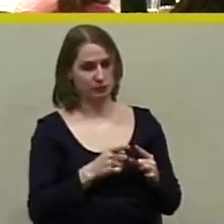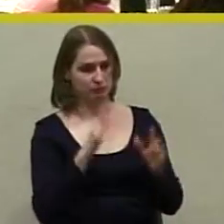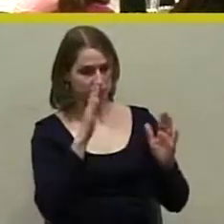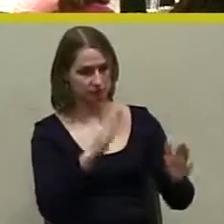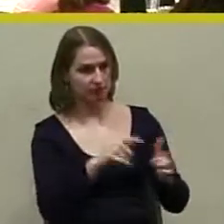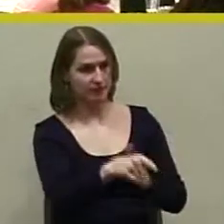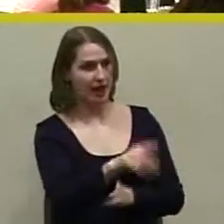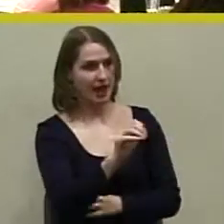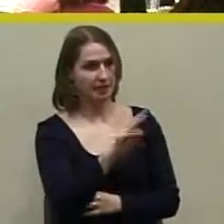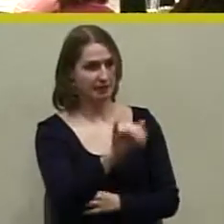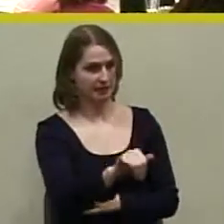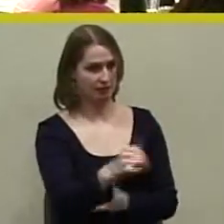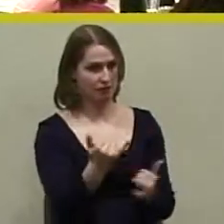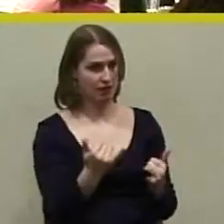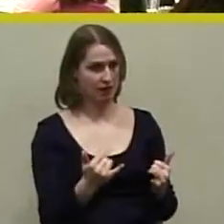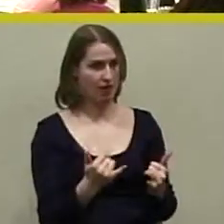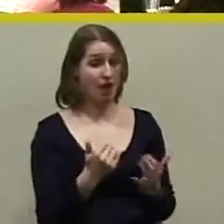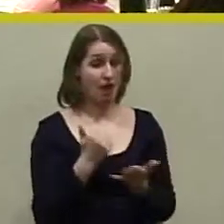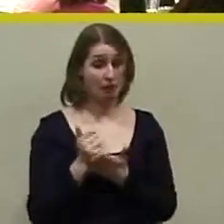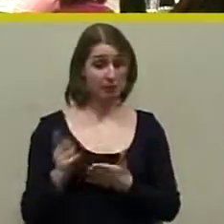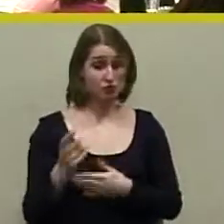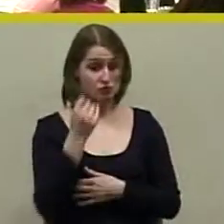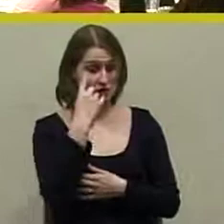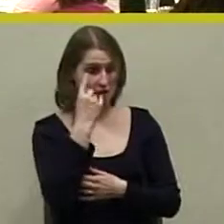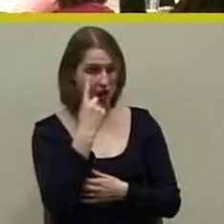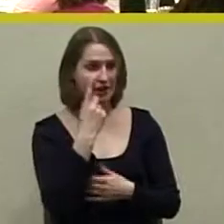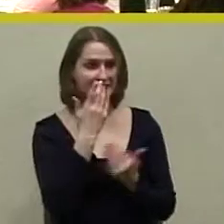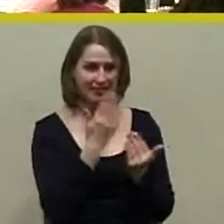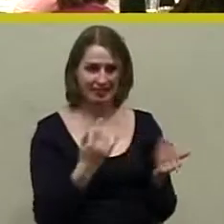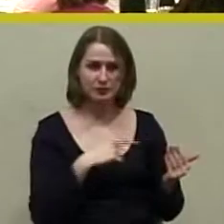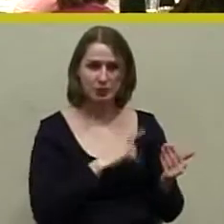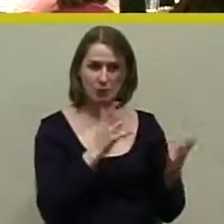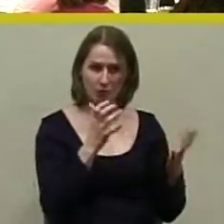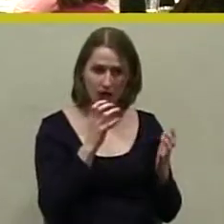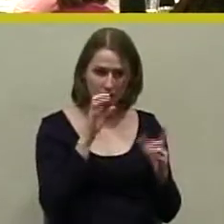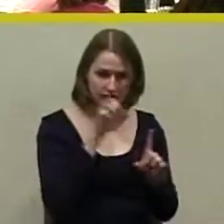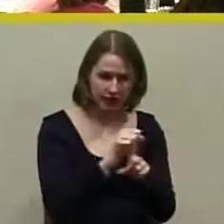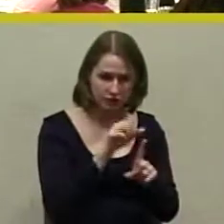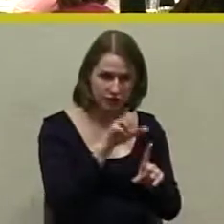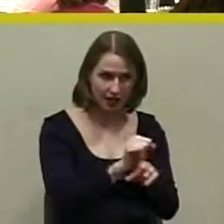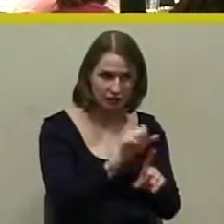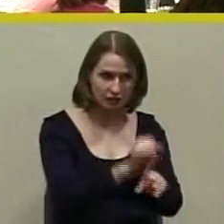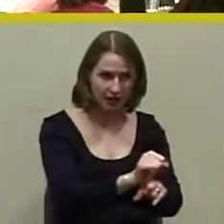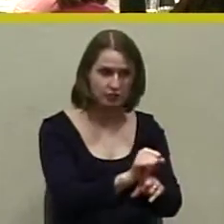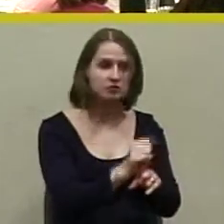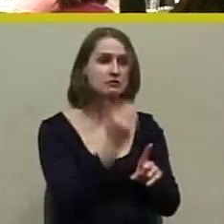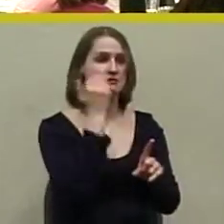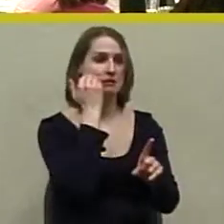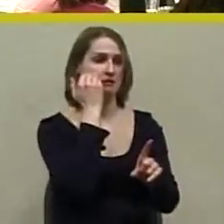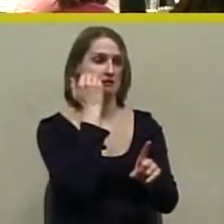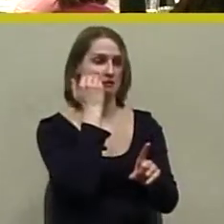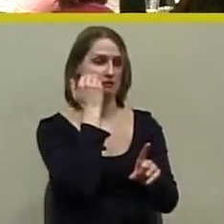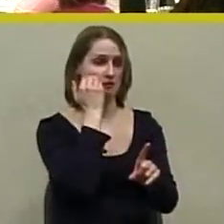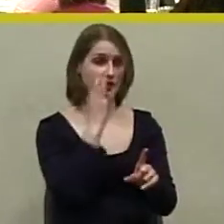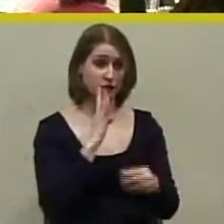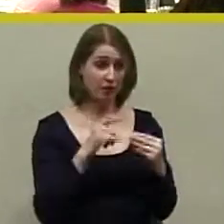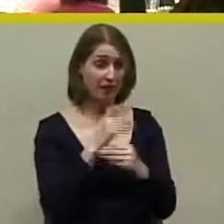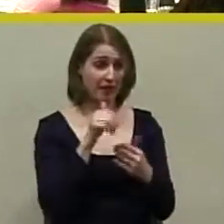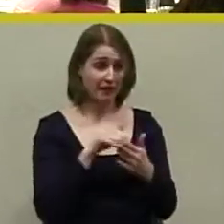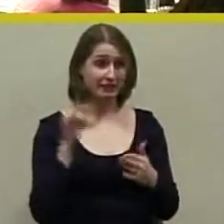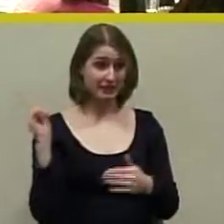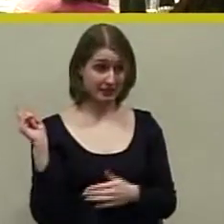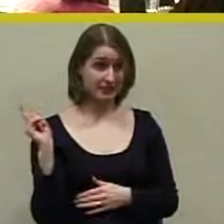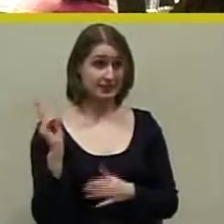now. Helping her realize these are things we want to look at and catch this stuff. And they talk a little bit about that in this plan, don't they? They